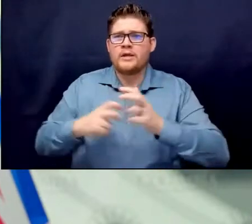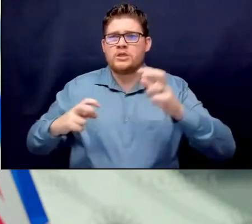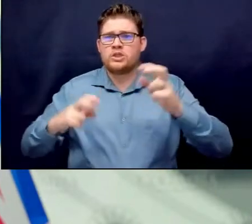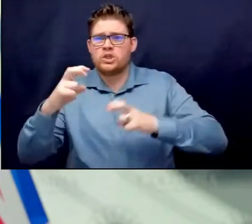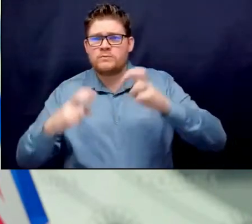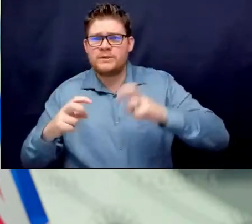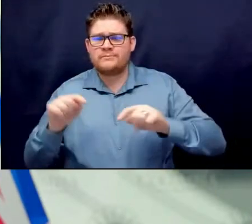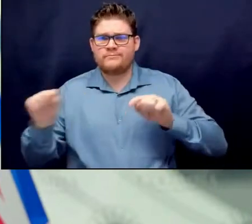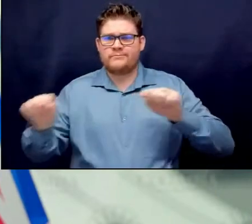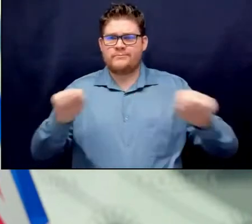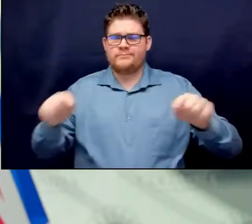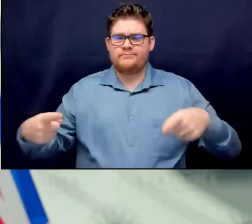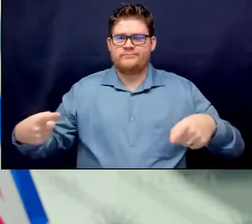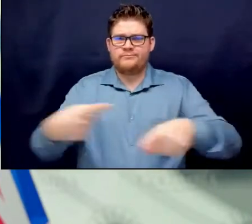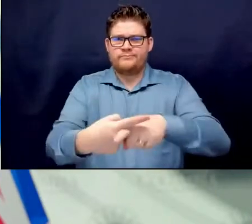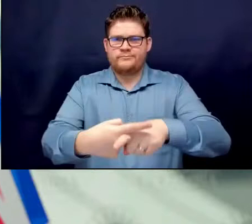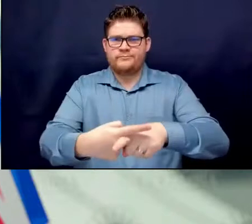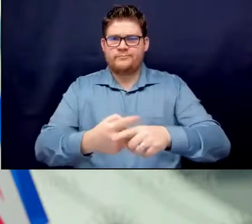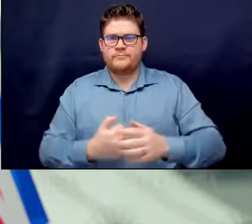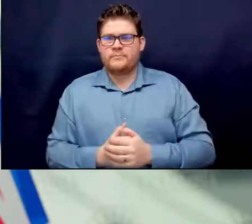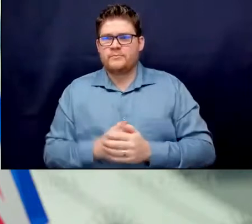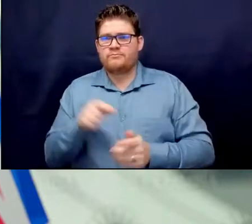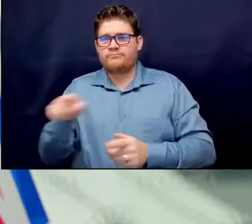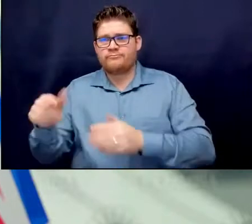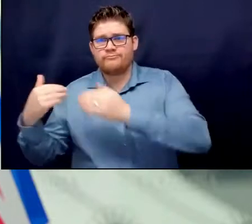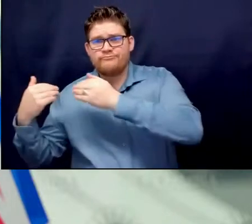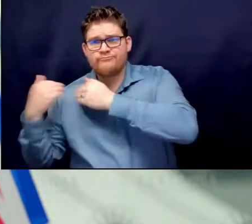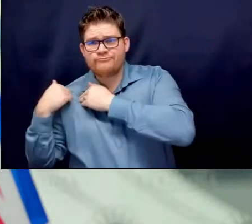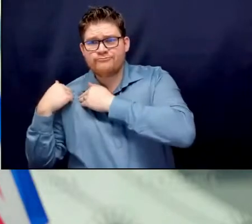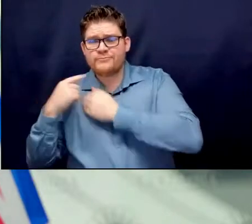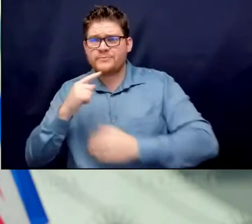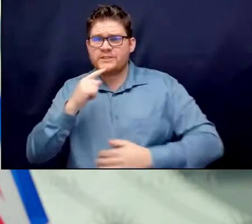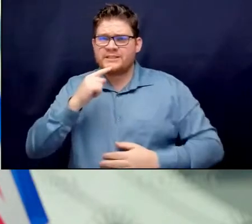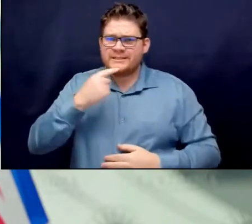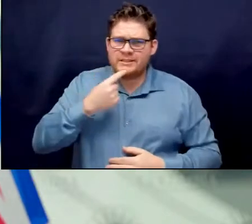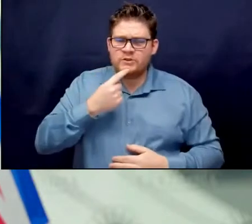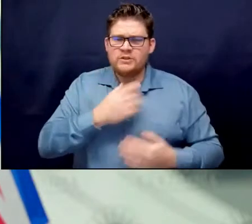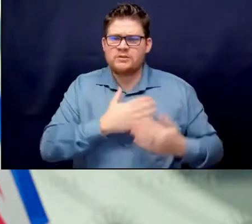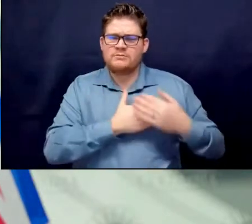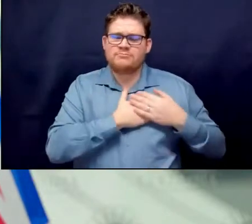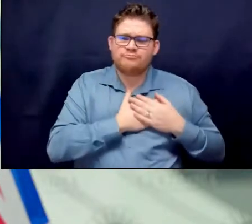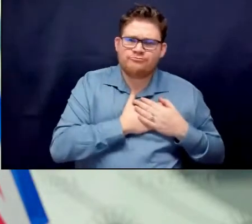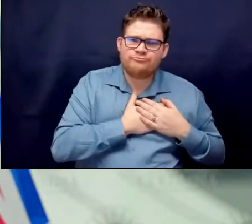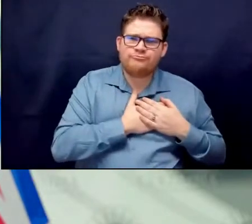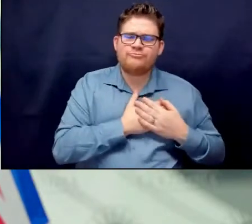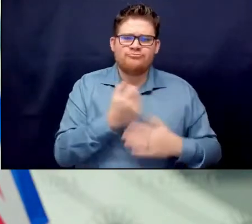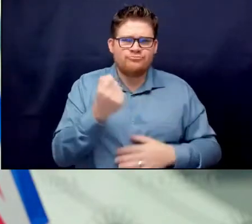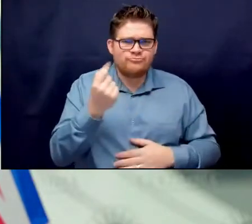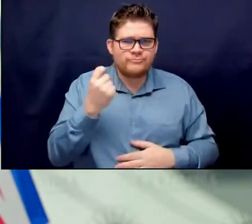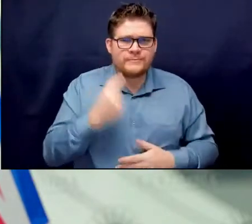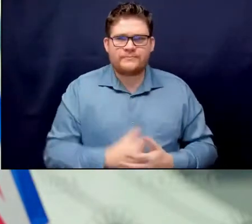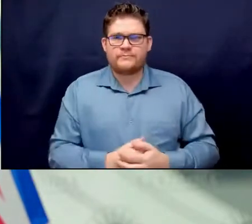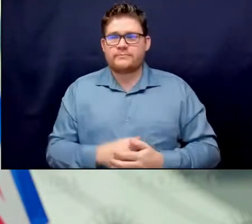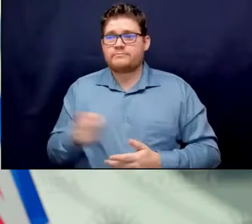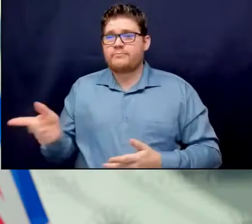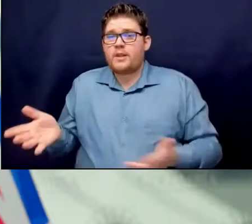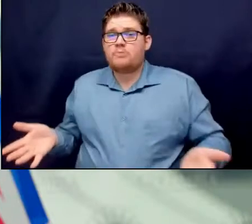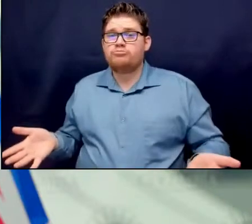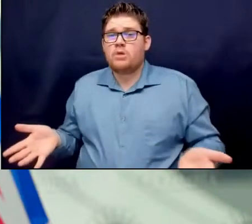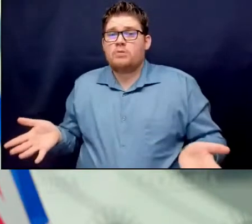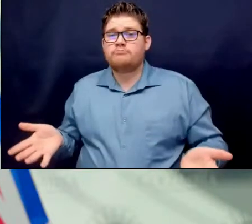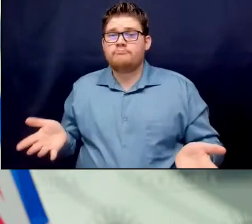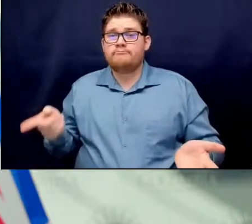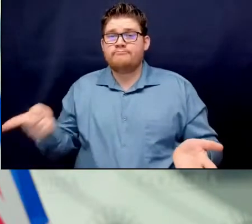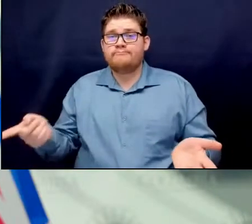effectively needed in order to make the changes that are required. I'd say with respect to that, I'm not, you know, there's a tendency, I